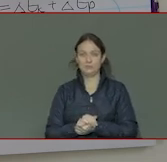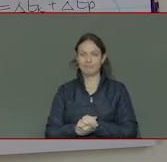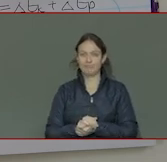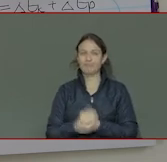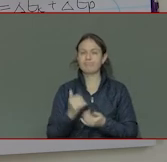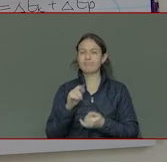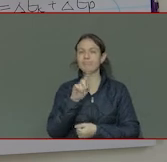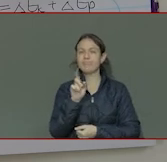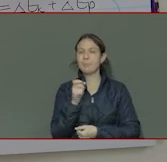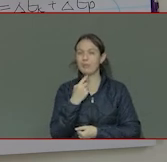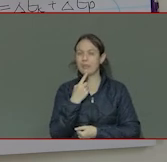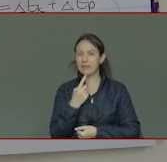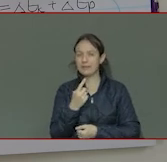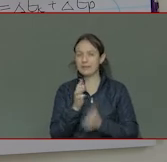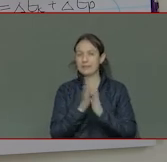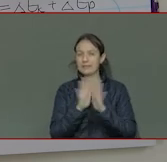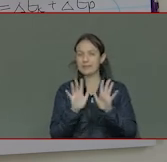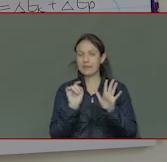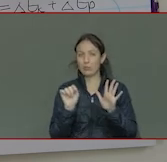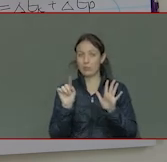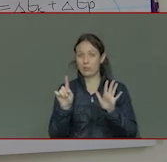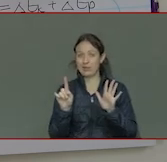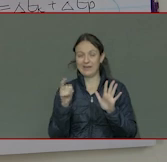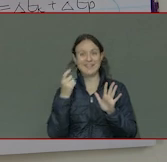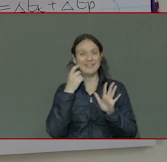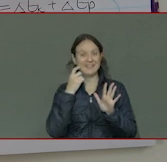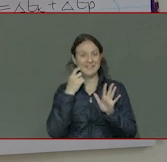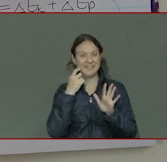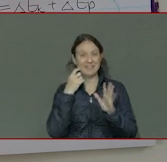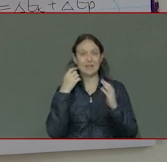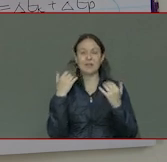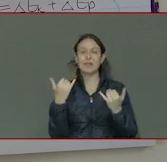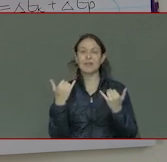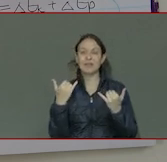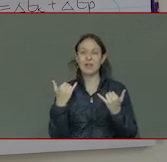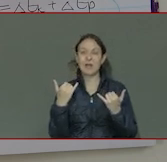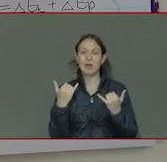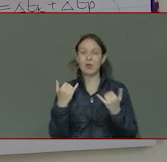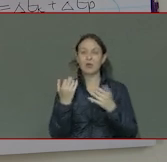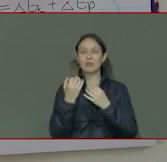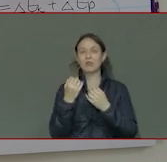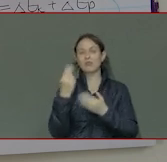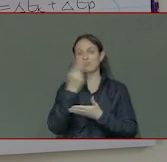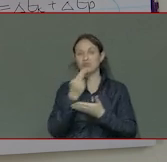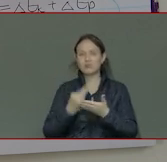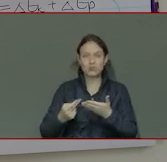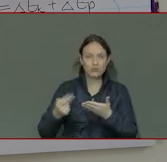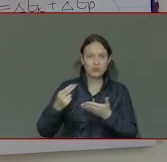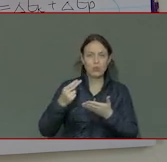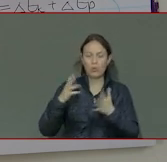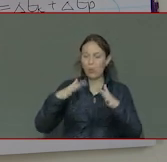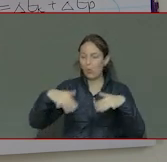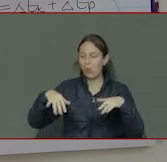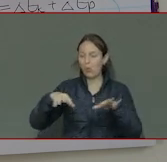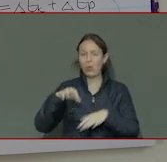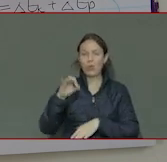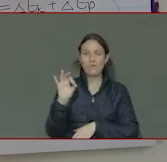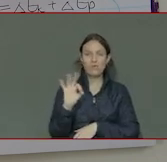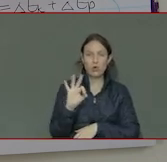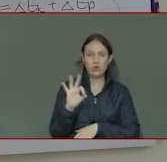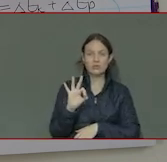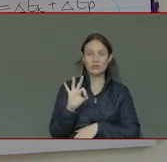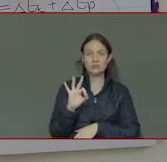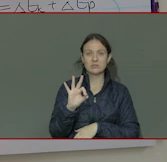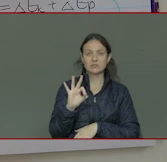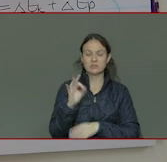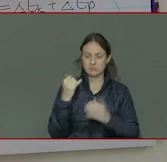say 10.1, and that's your easy marks. Draw a labeled free body diagram to show all the forces acting on the